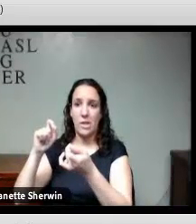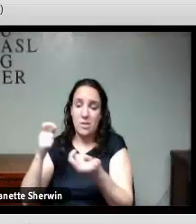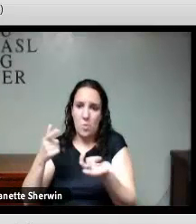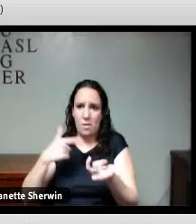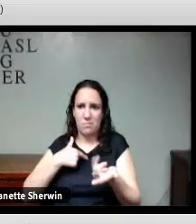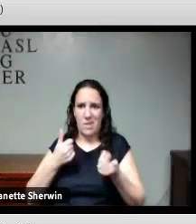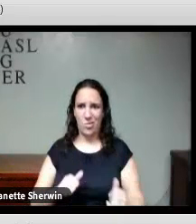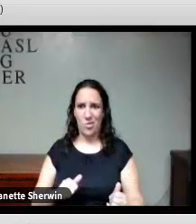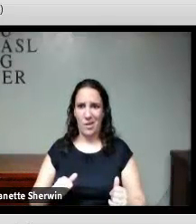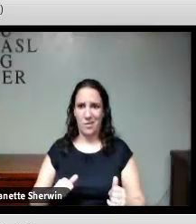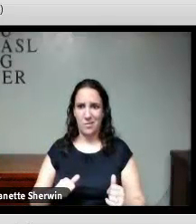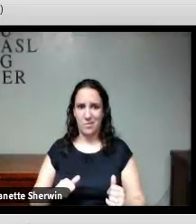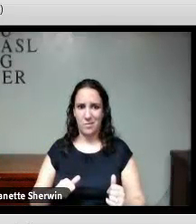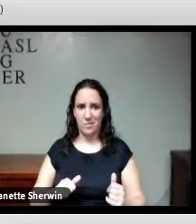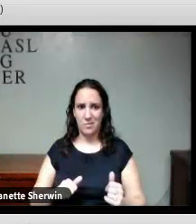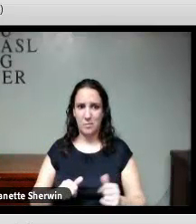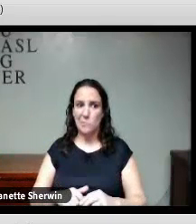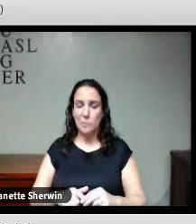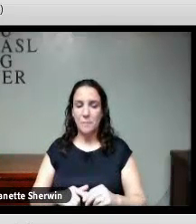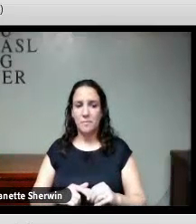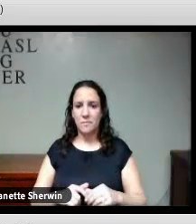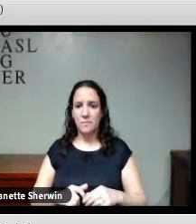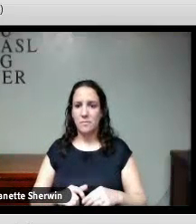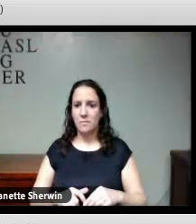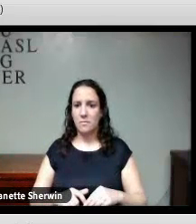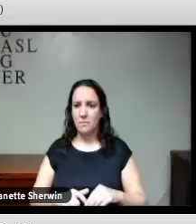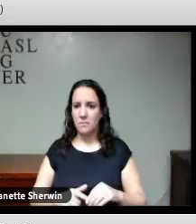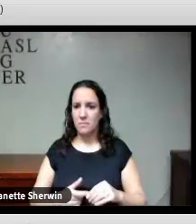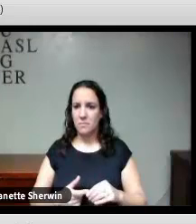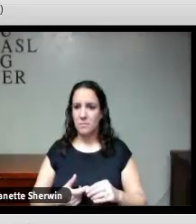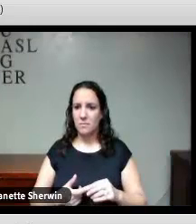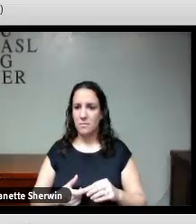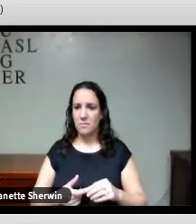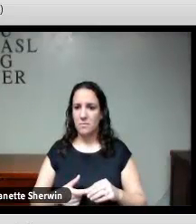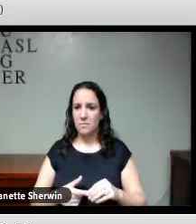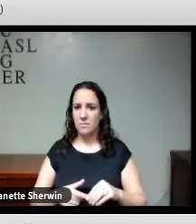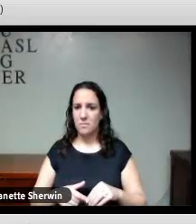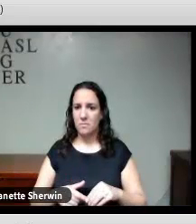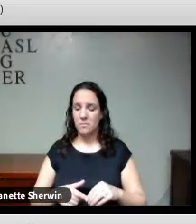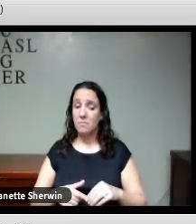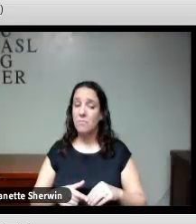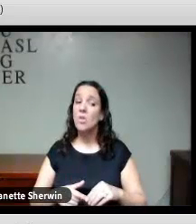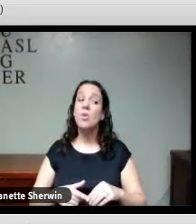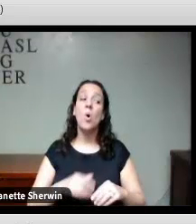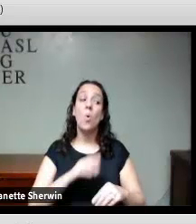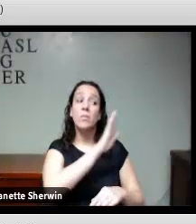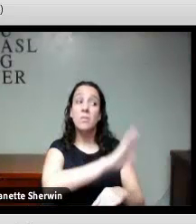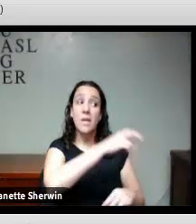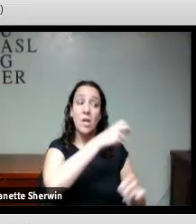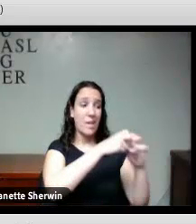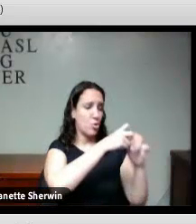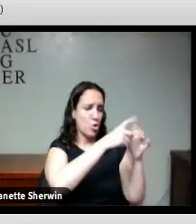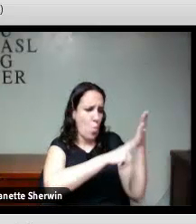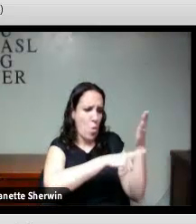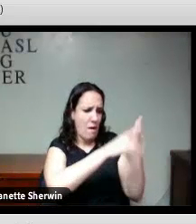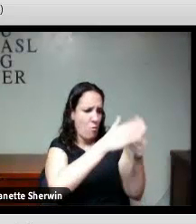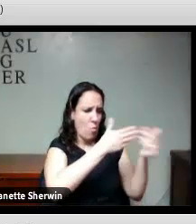could. Joan said, I think it's the most important thing. What their issue is important to them.